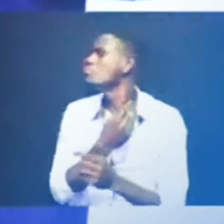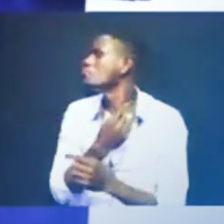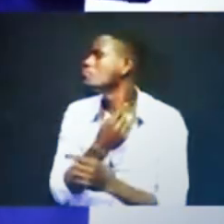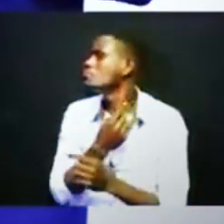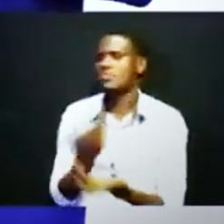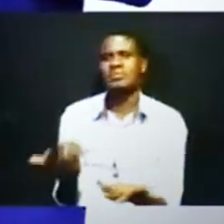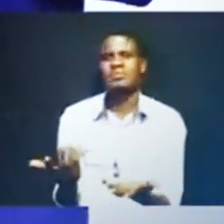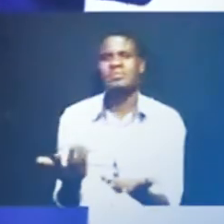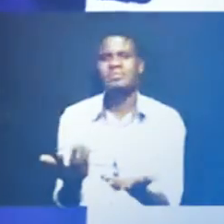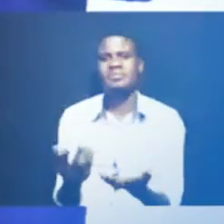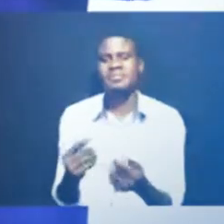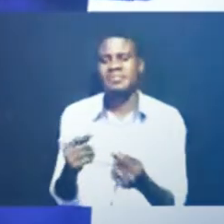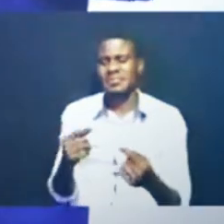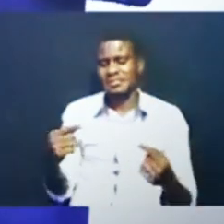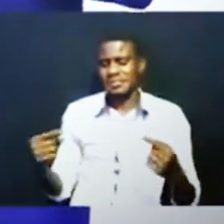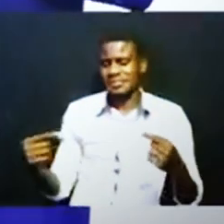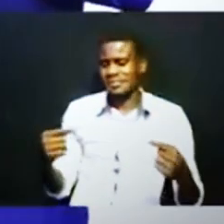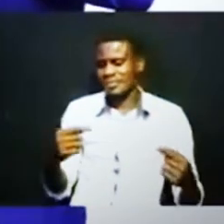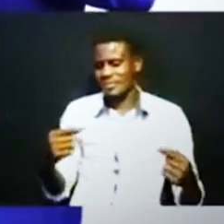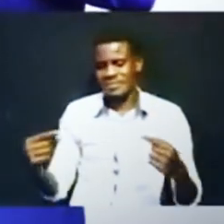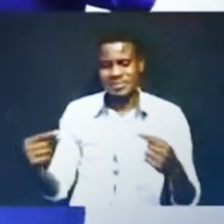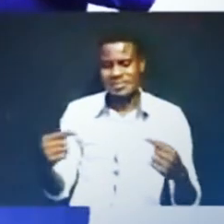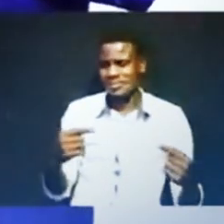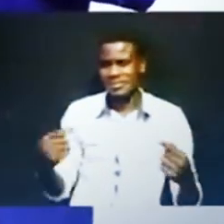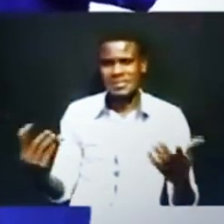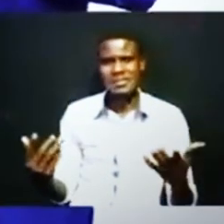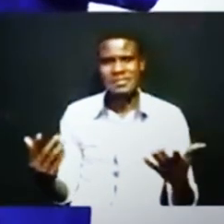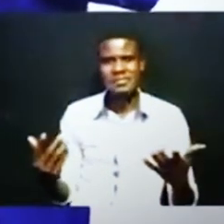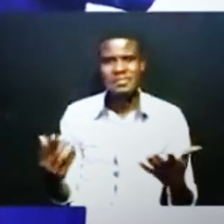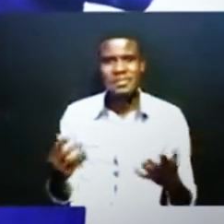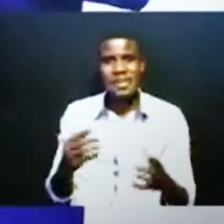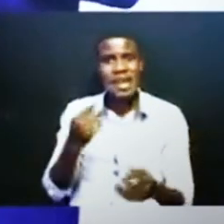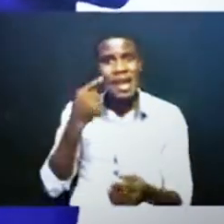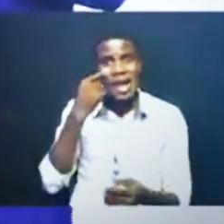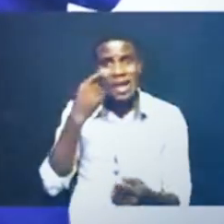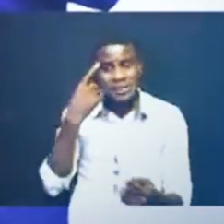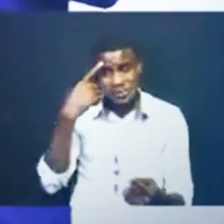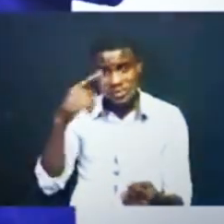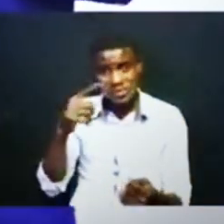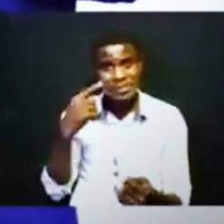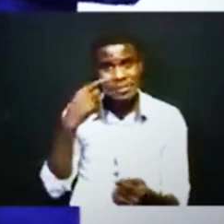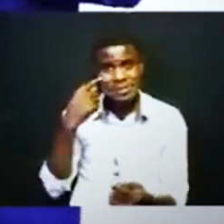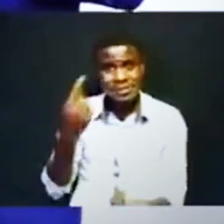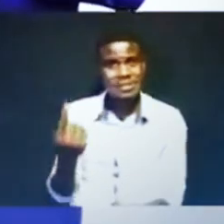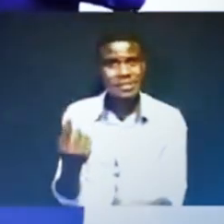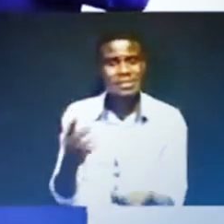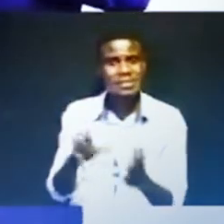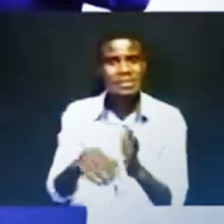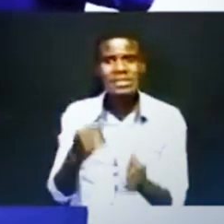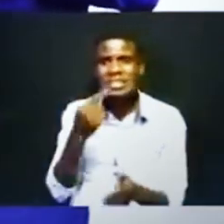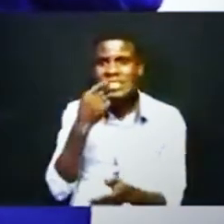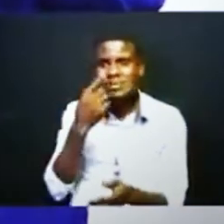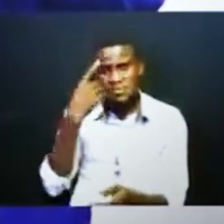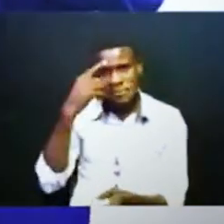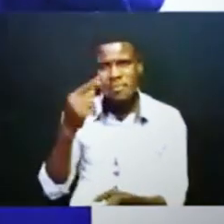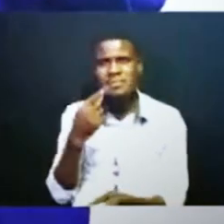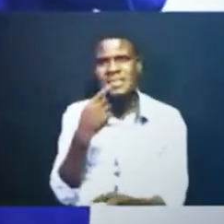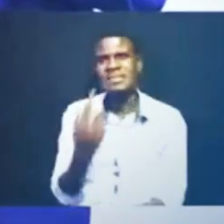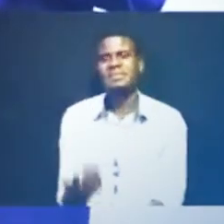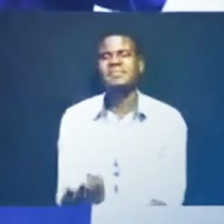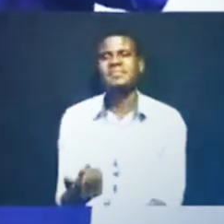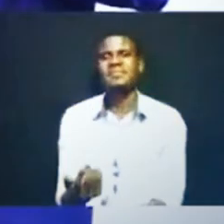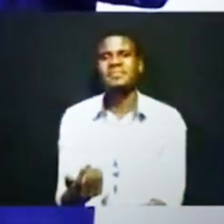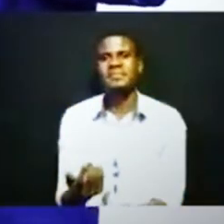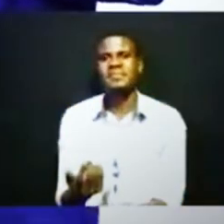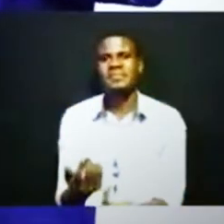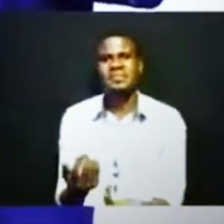is directly opposite eye for eye, tooth for tooth. That is why the Pharisees said, what new teaching is this? Now, Yesu ni wakanchi